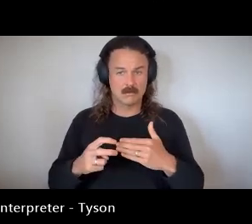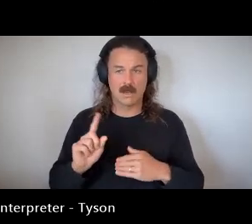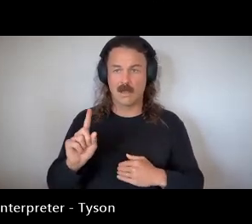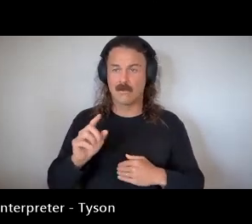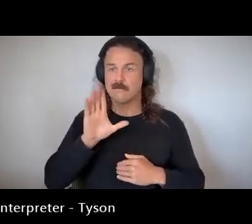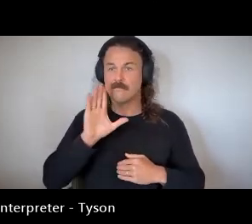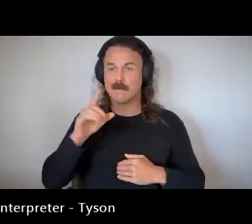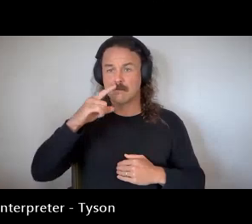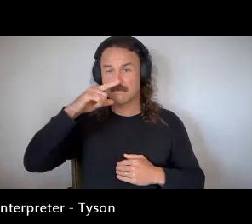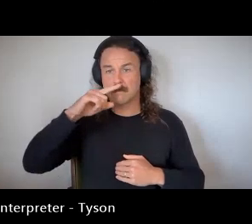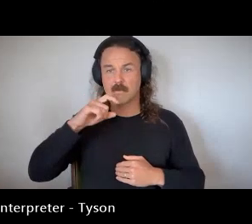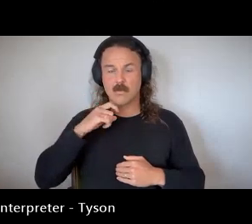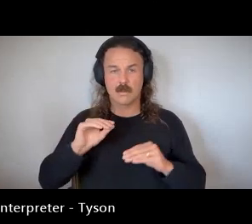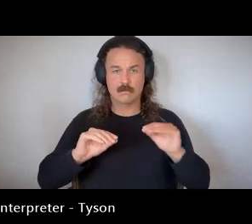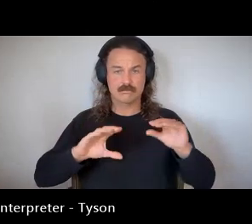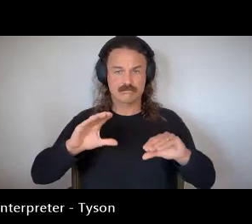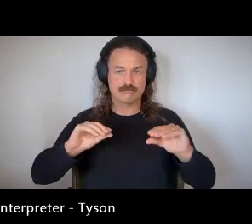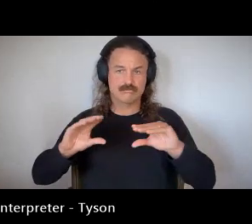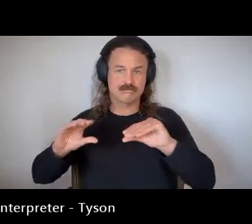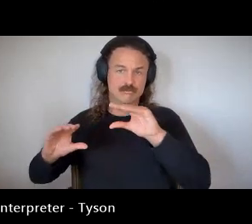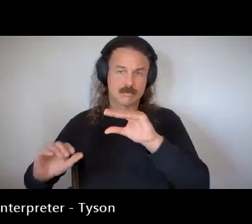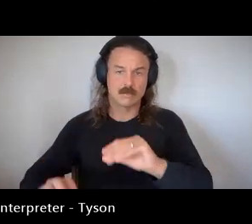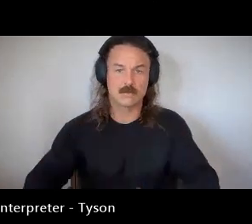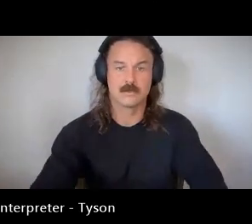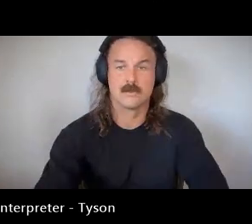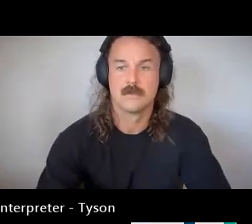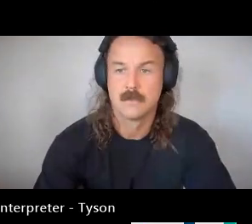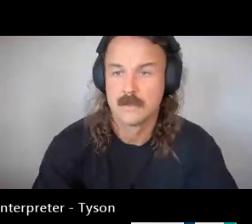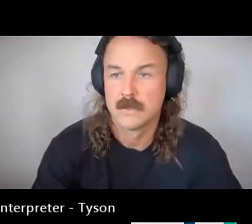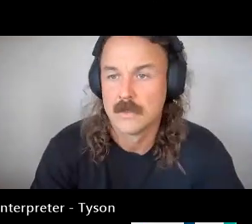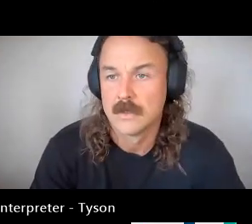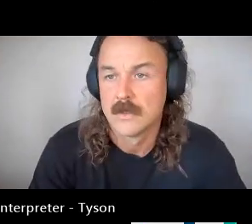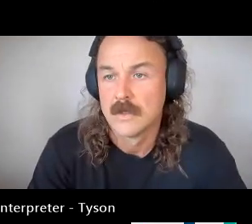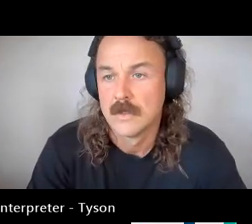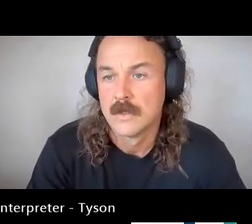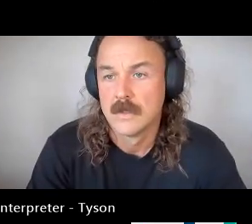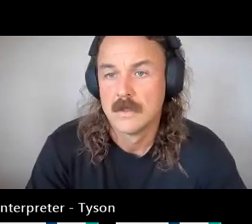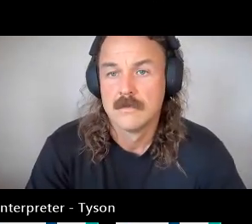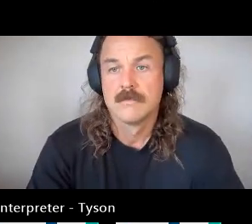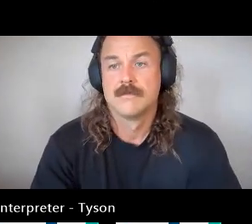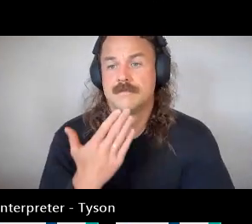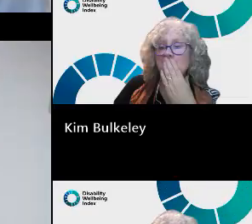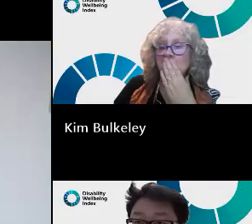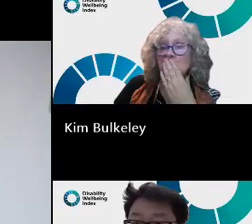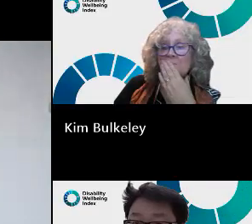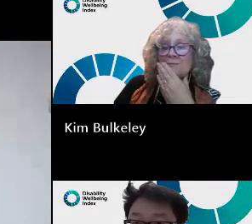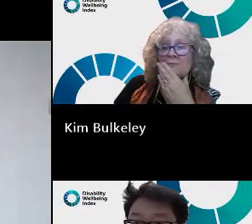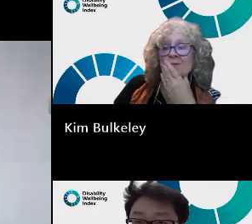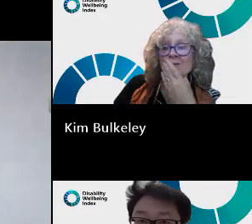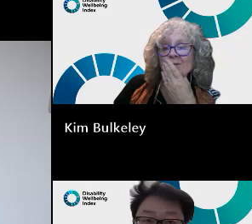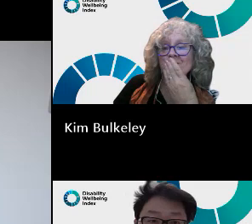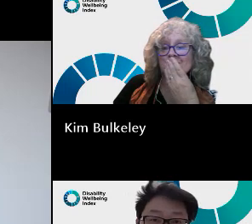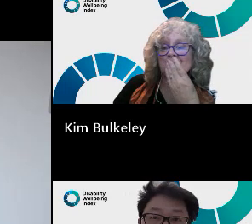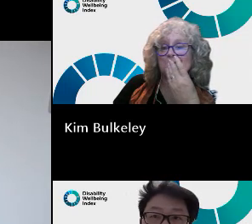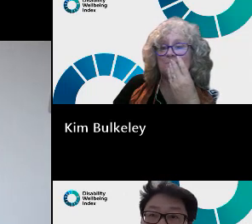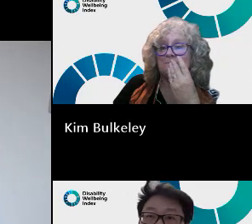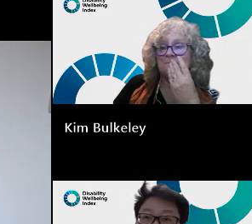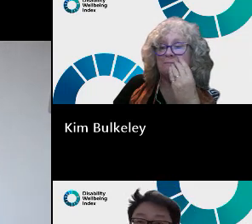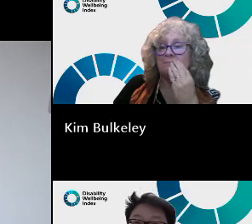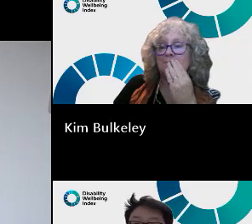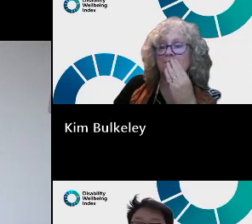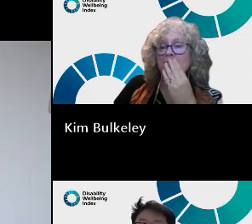And gang, I might get you to stop sharing the slides. So again, add your